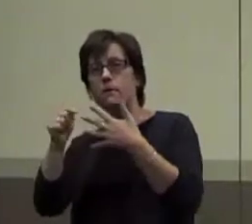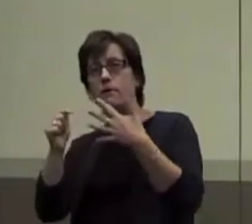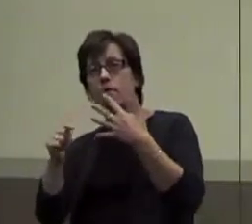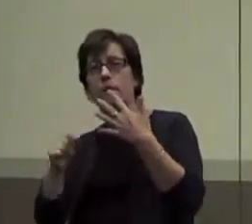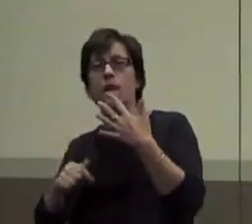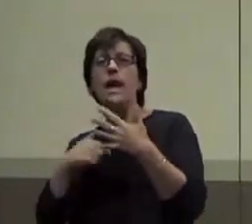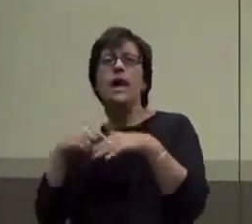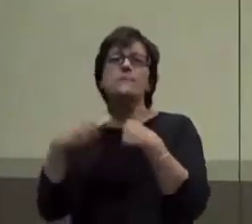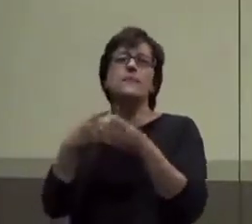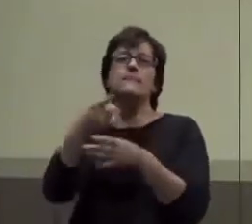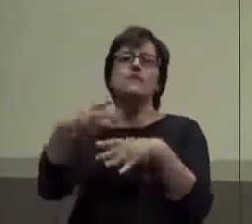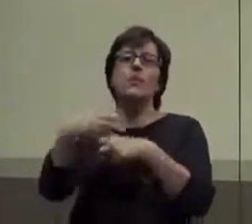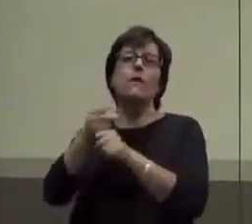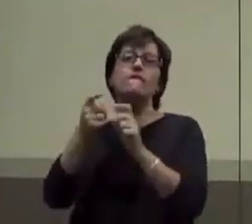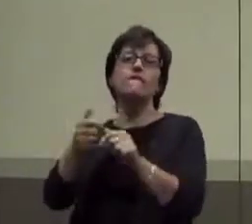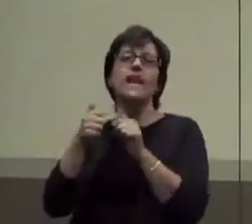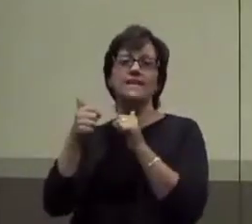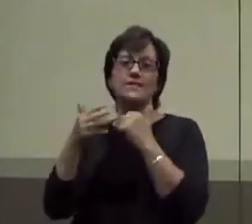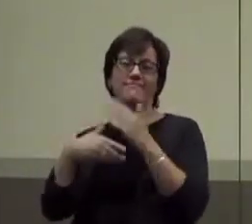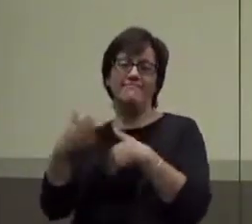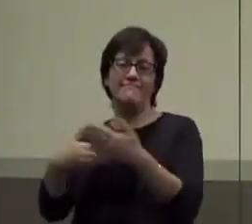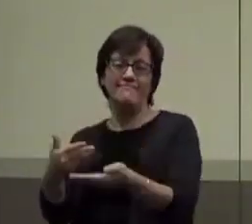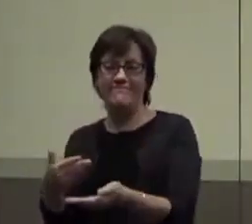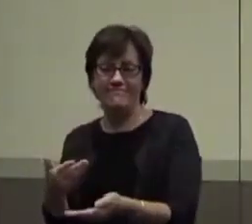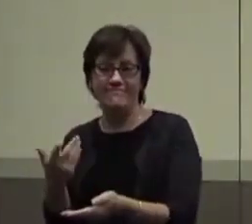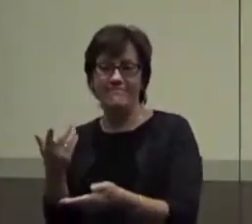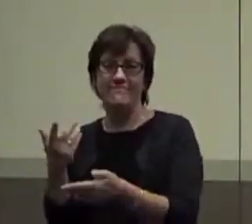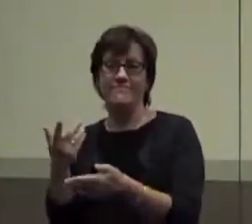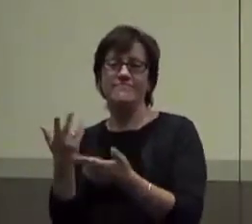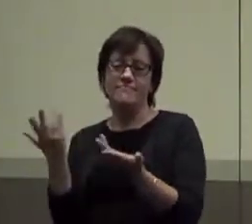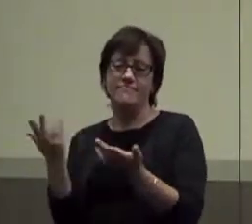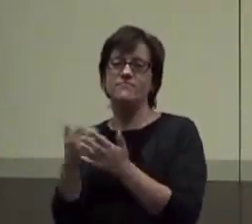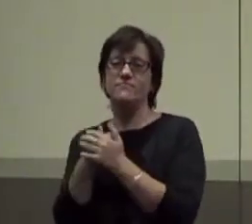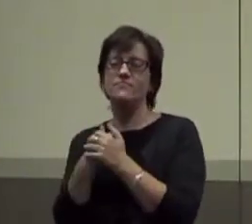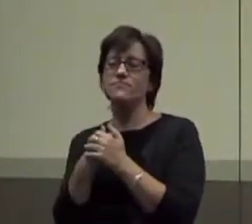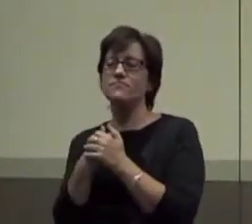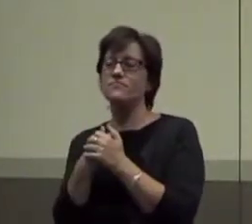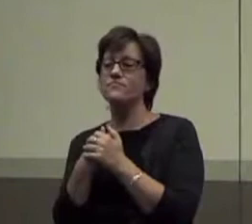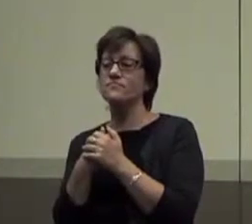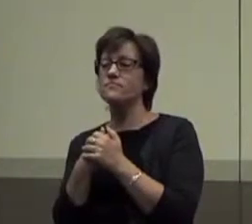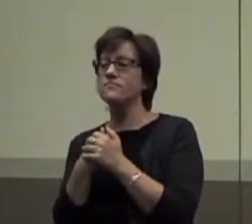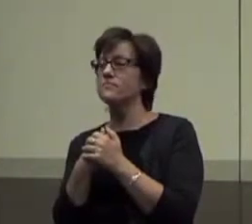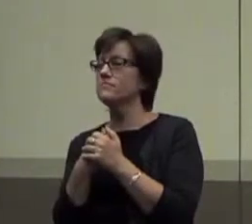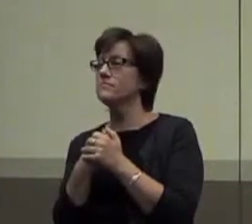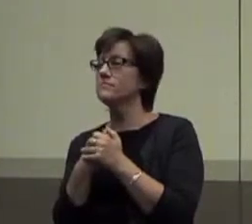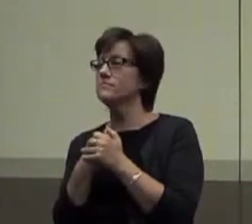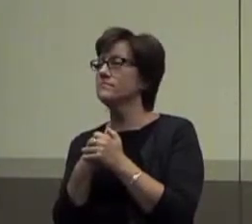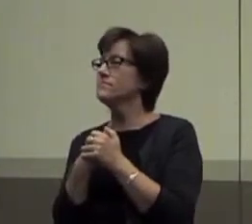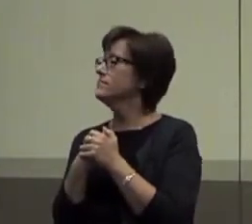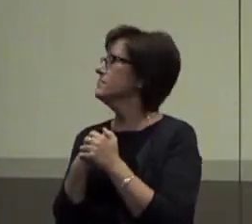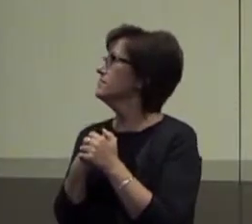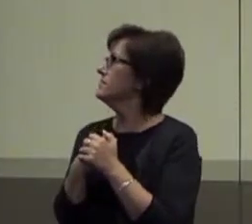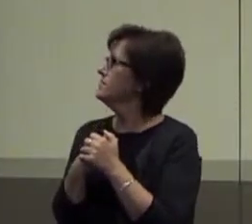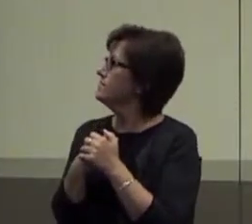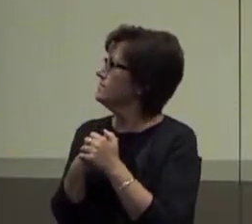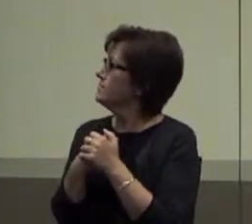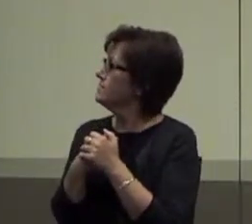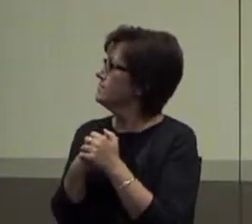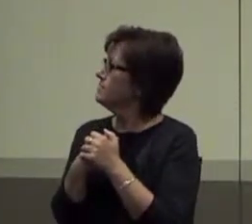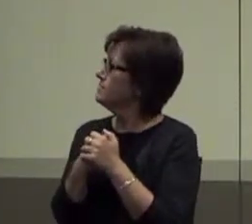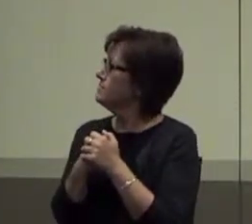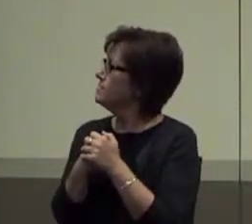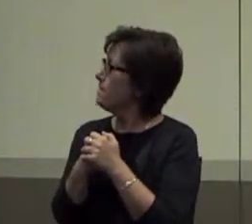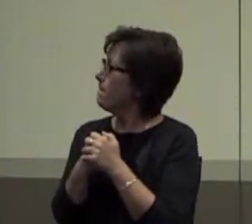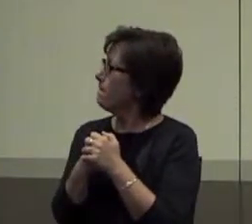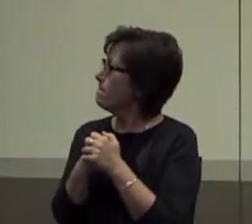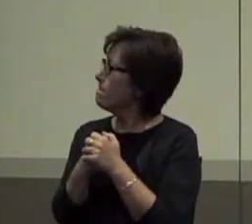course, the fast version to getting there. So, let's see here, sorry. All right,